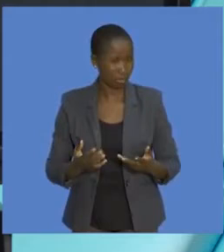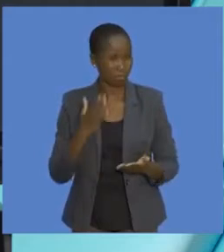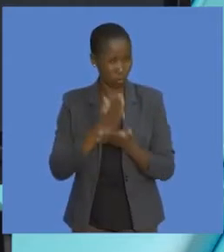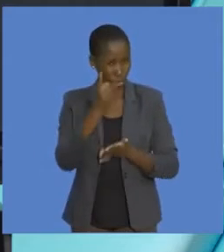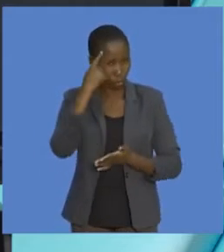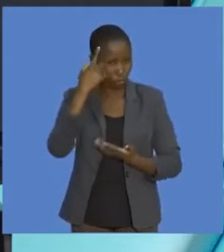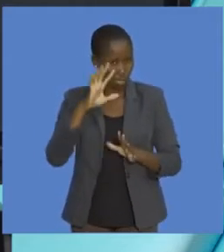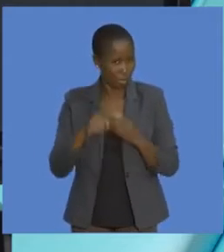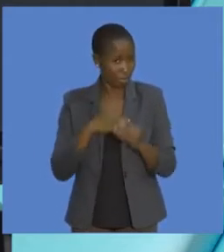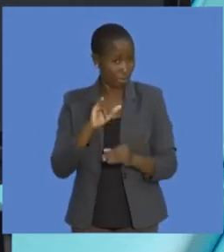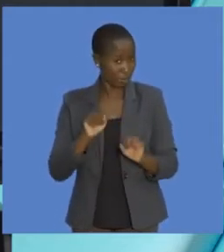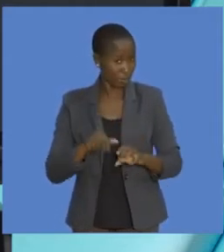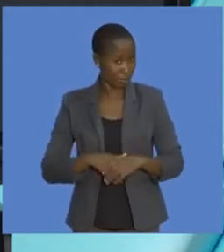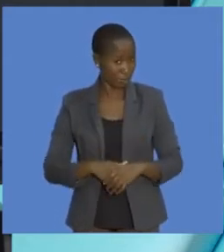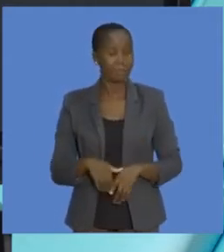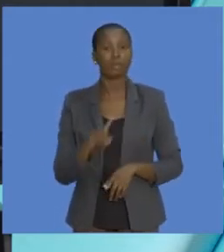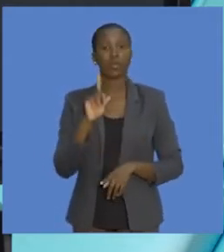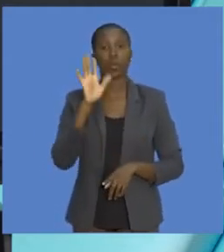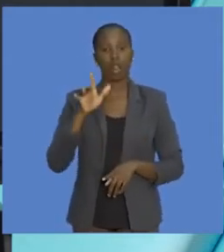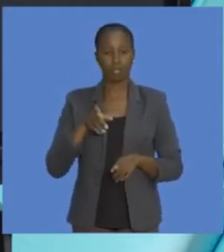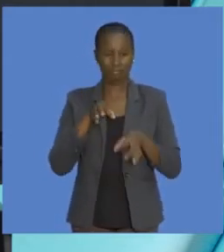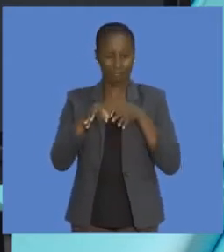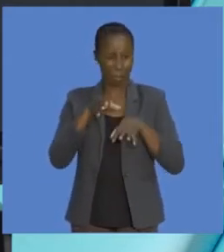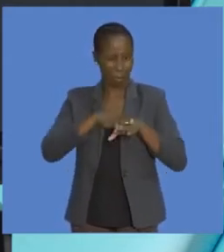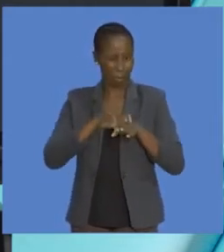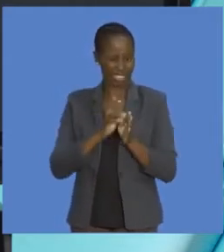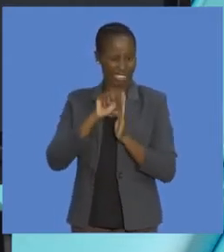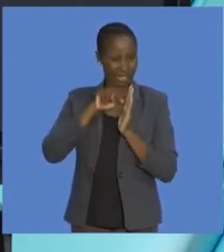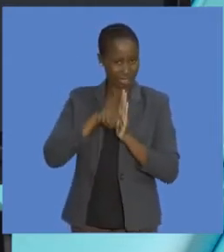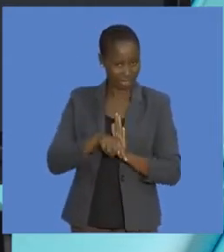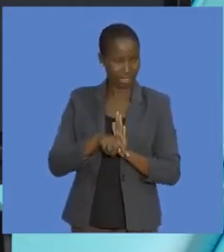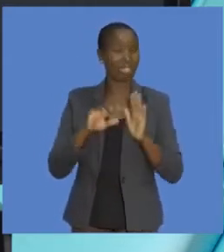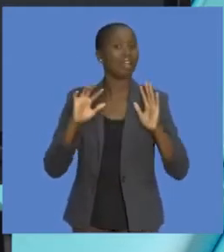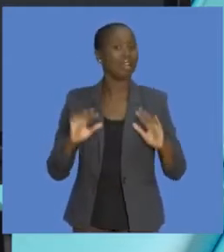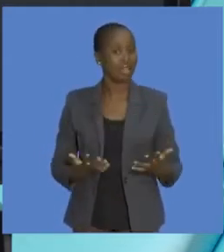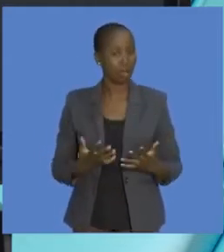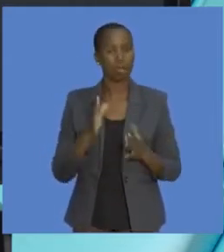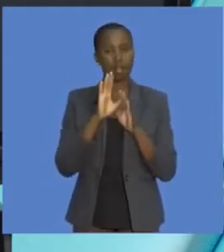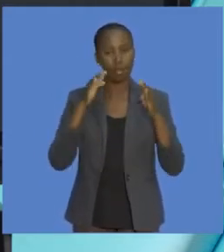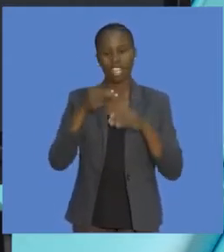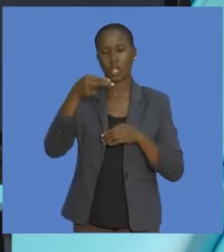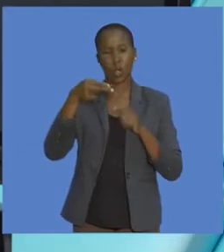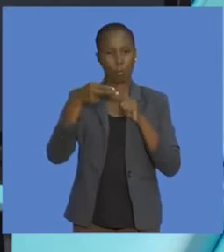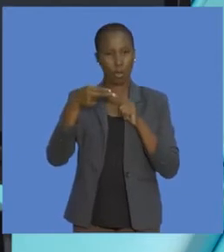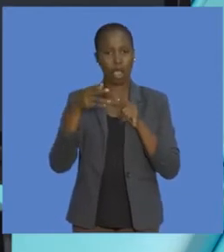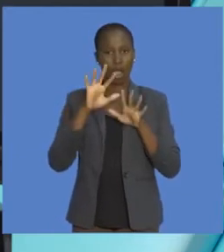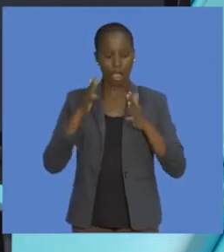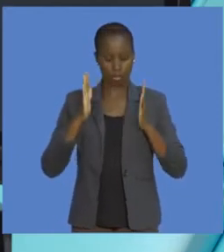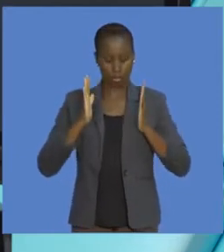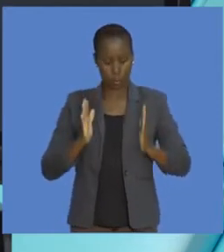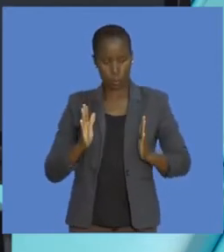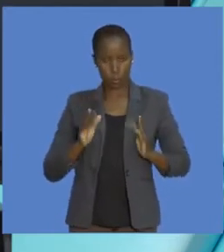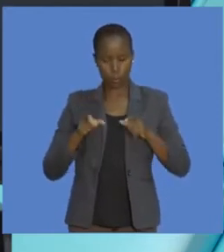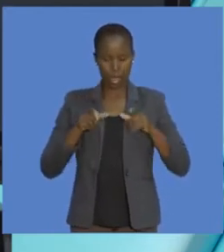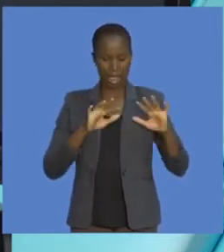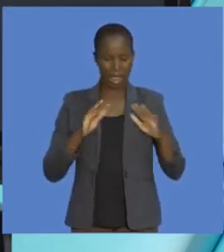this. So we're going to need to unpack that. We're going to be looking at how homeostasis is maintained in the body. We're